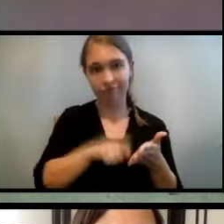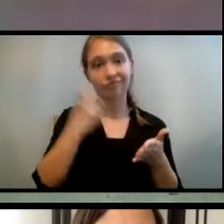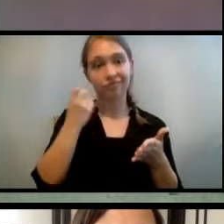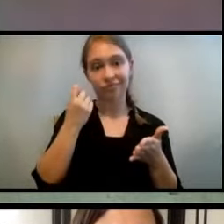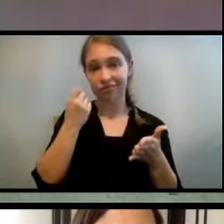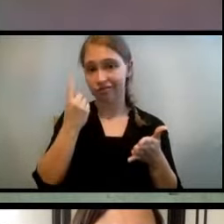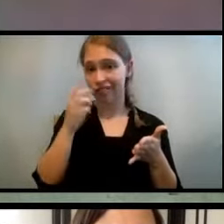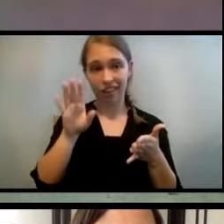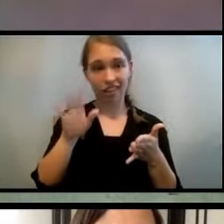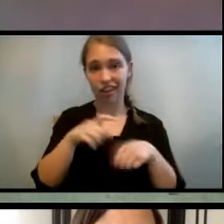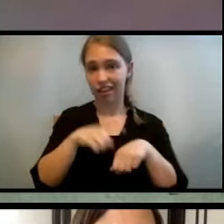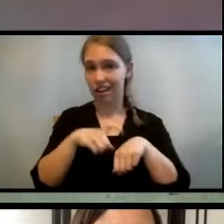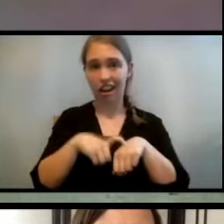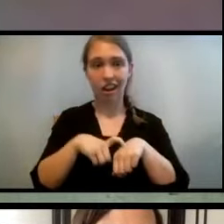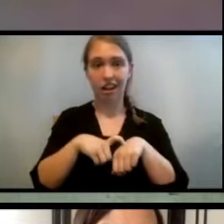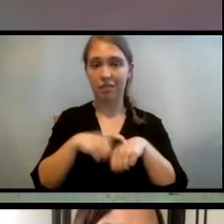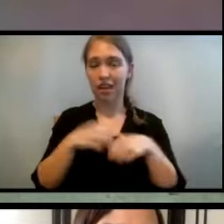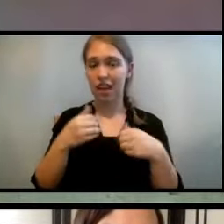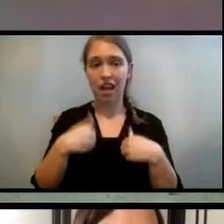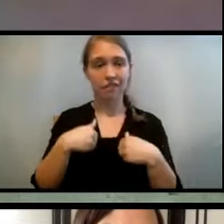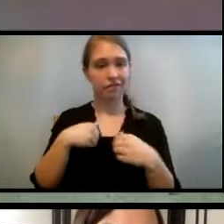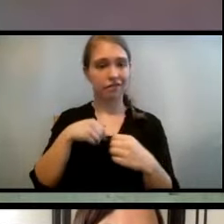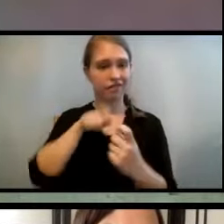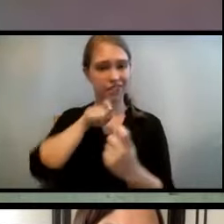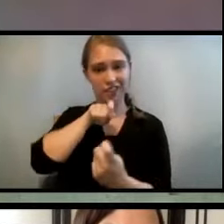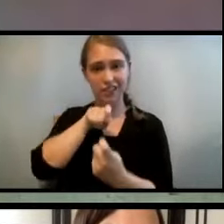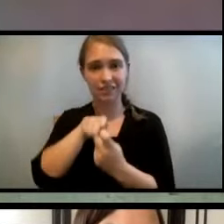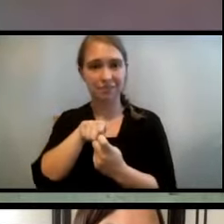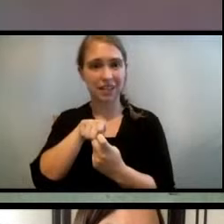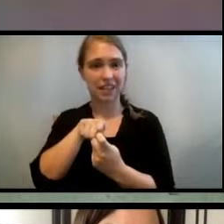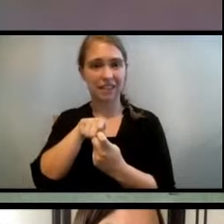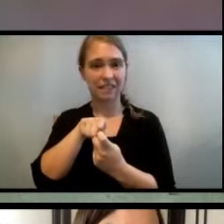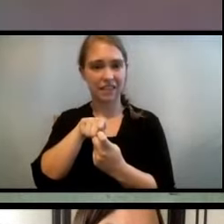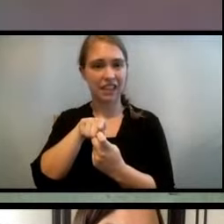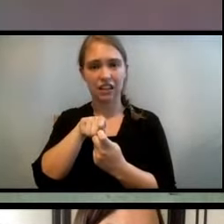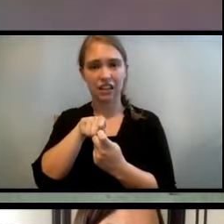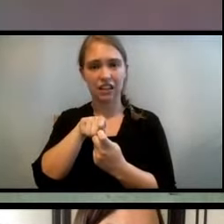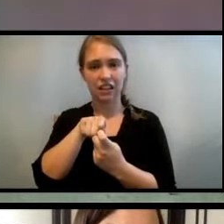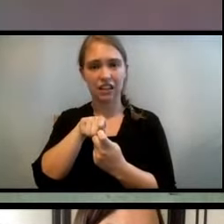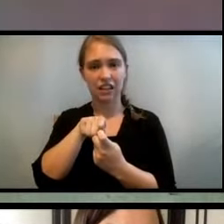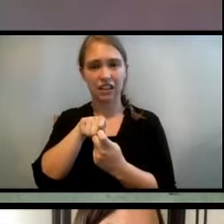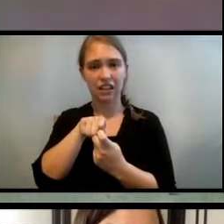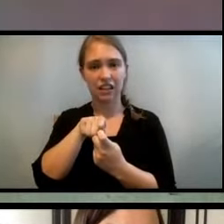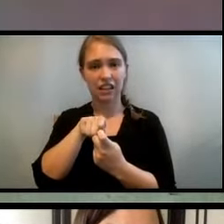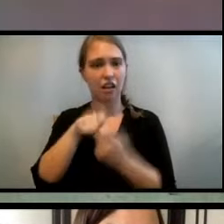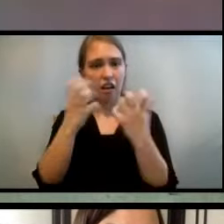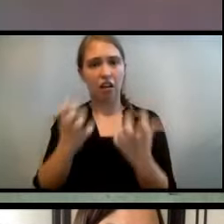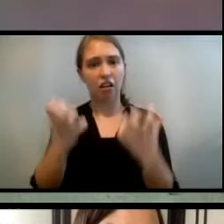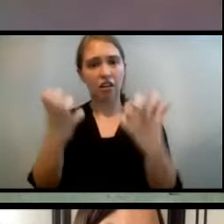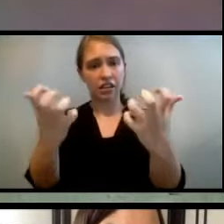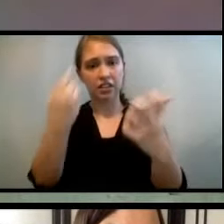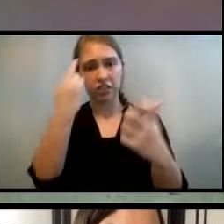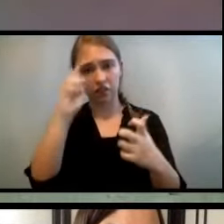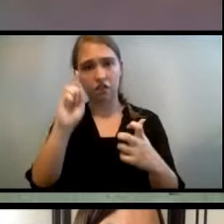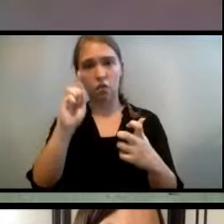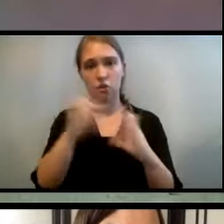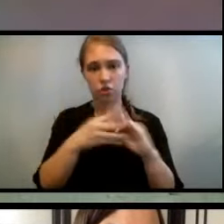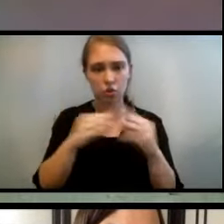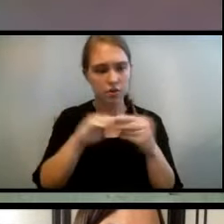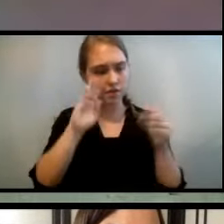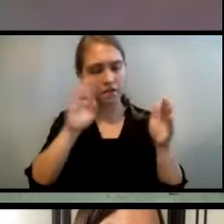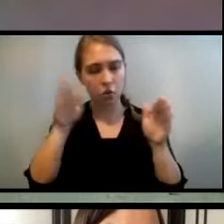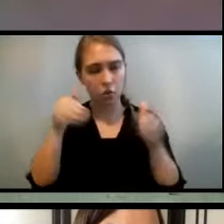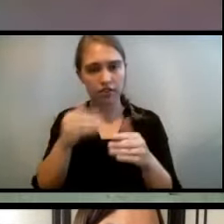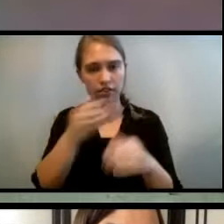dedicated home for that type of story written with a focus on the characters. There was